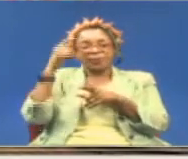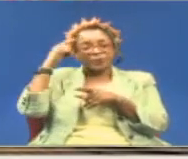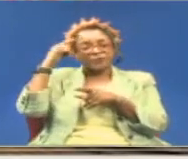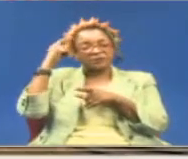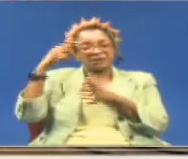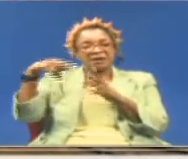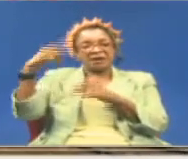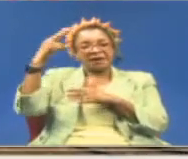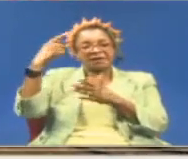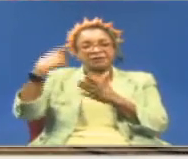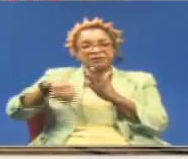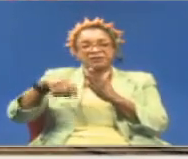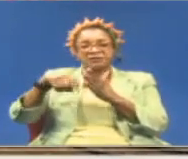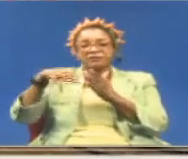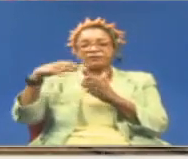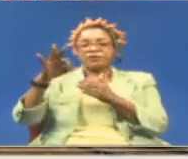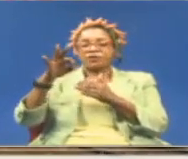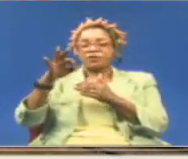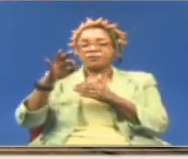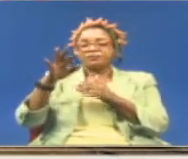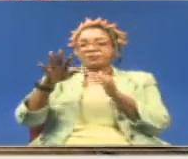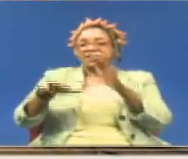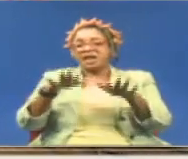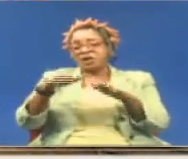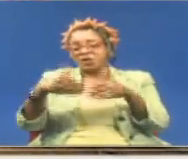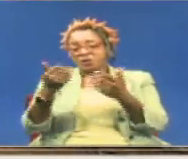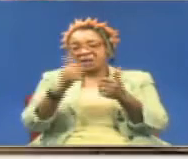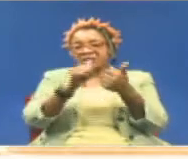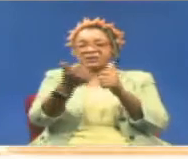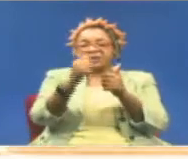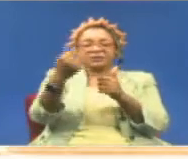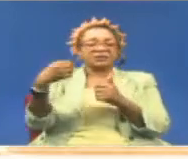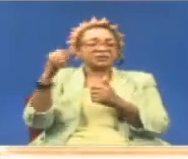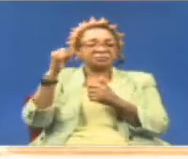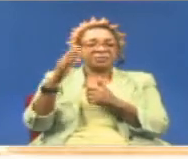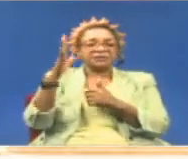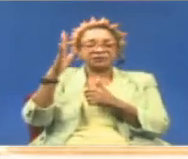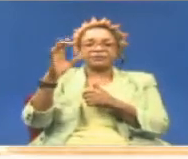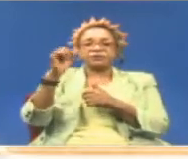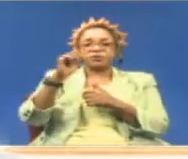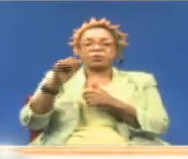charges za kwaya uwanja kama Kasarani ya Manyayo. It's too high. And we can also use that